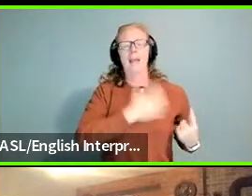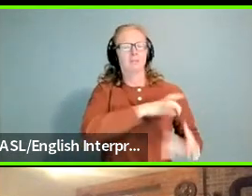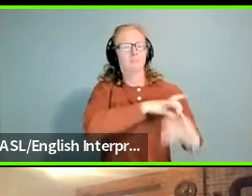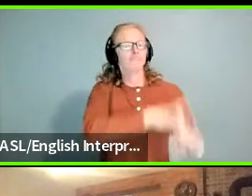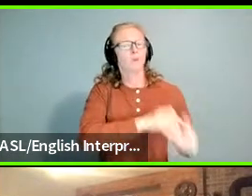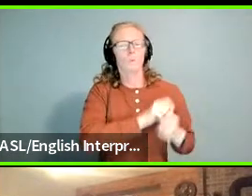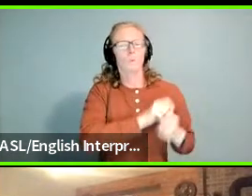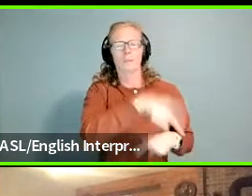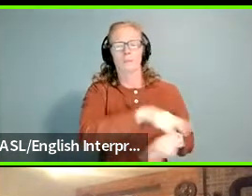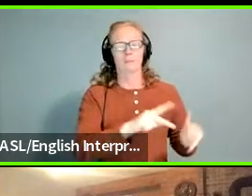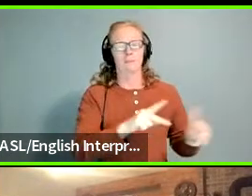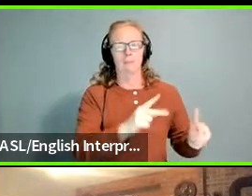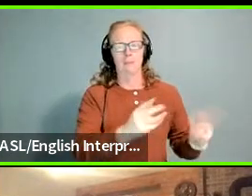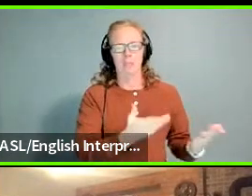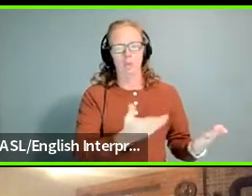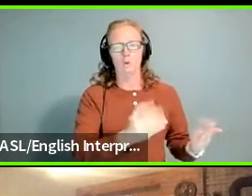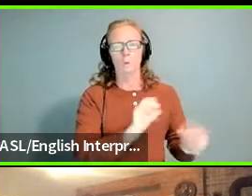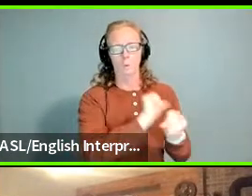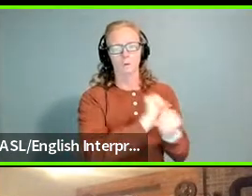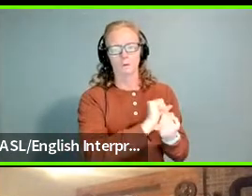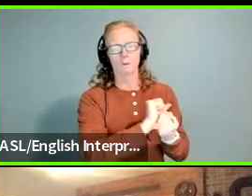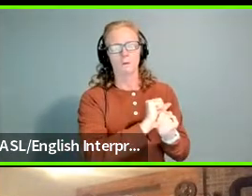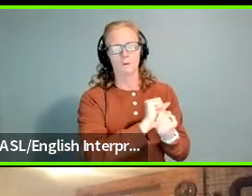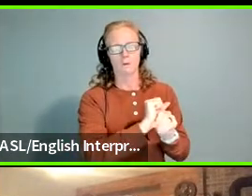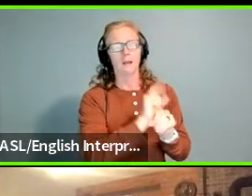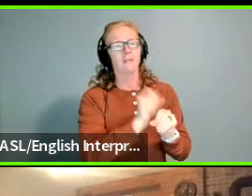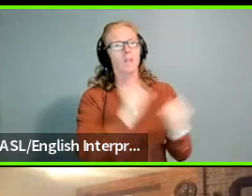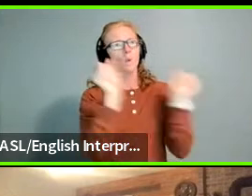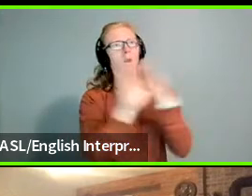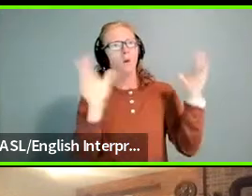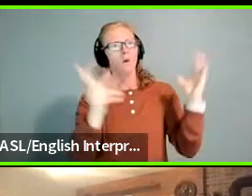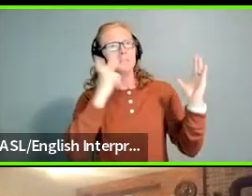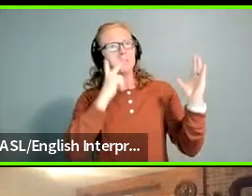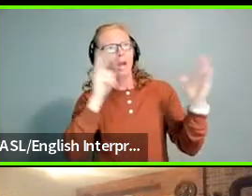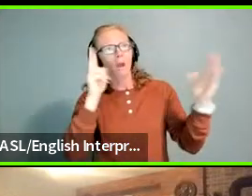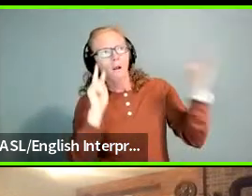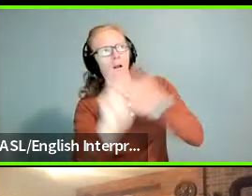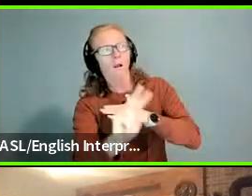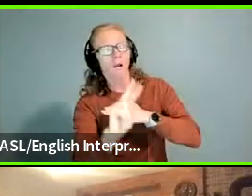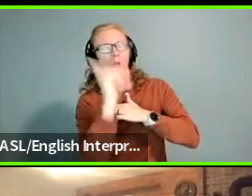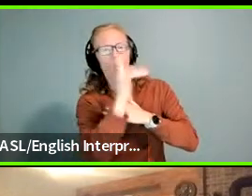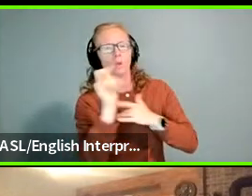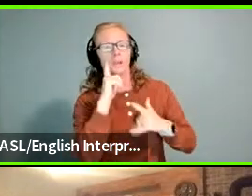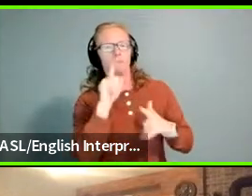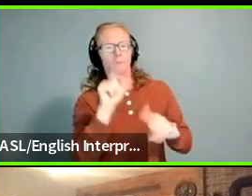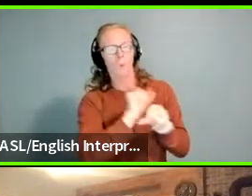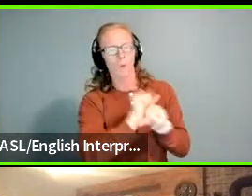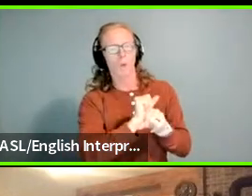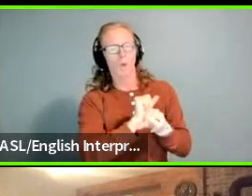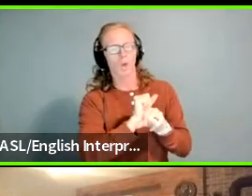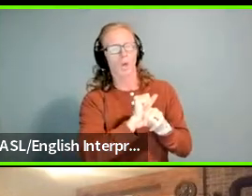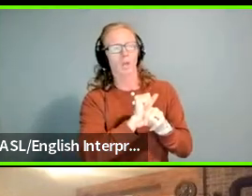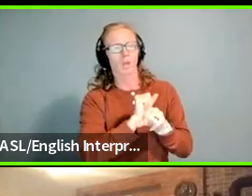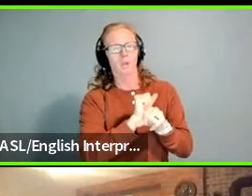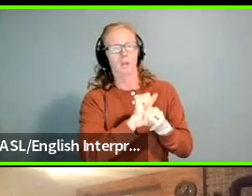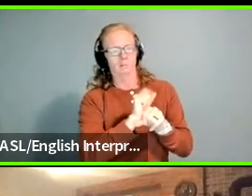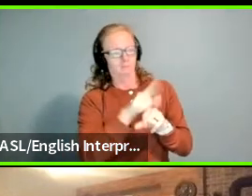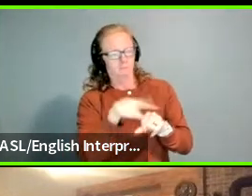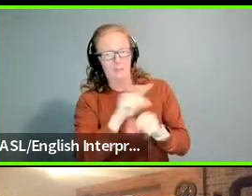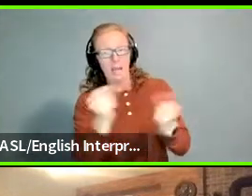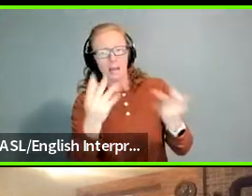with our people so you can get an idea what their forecast looks like, what the workload looks like, what the pipeline looks like that we're feeling.